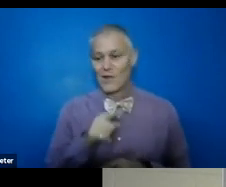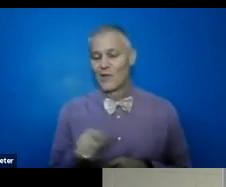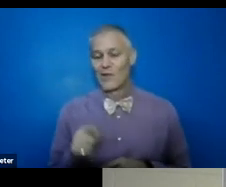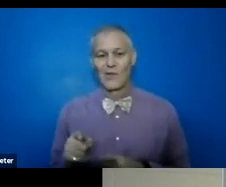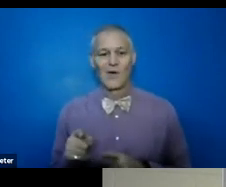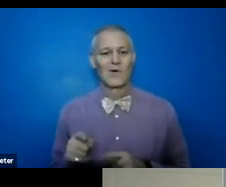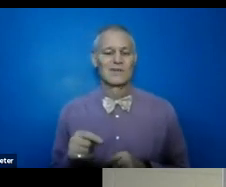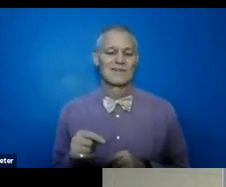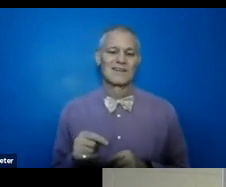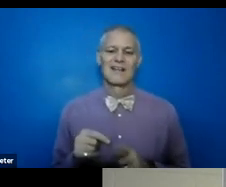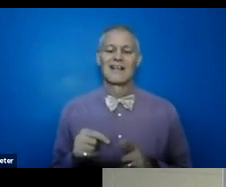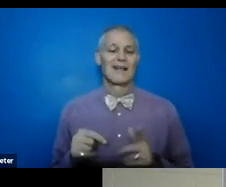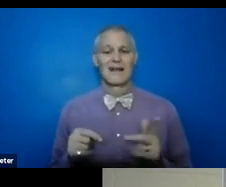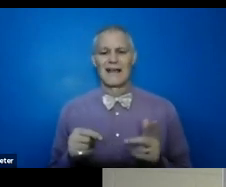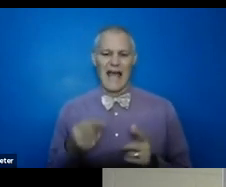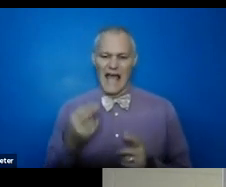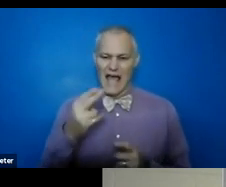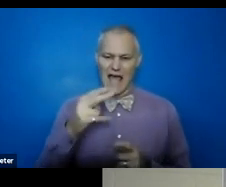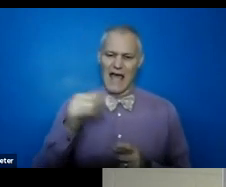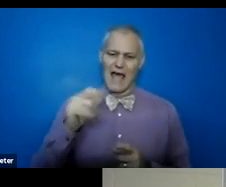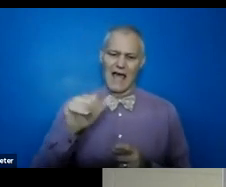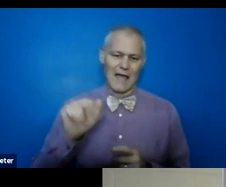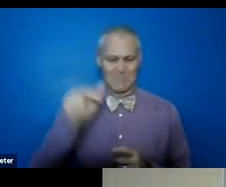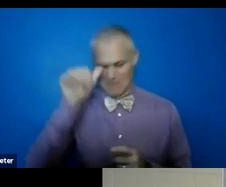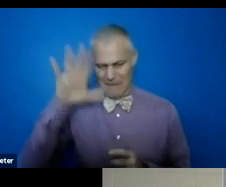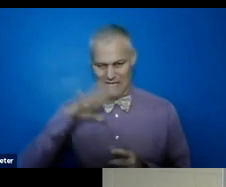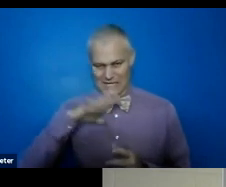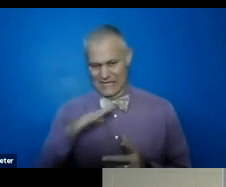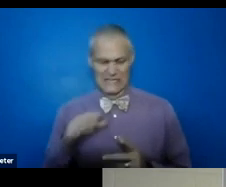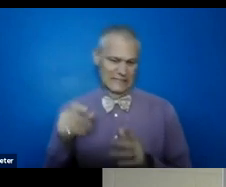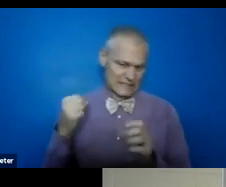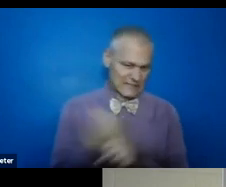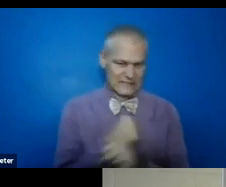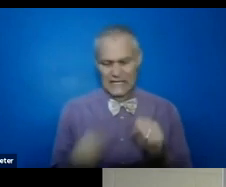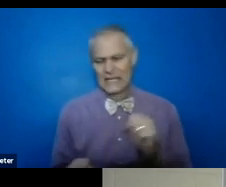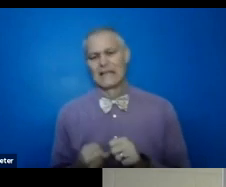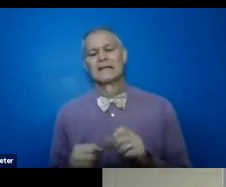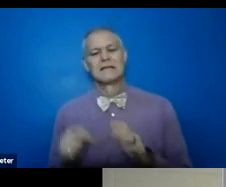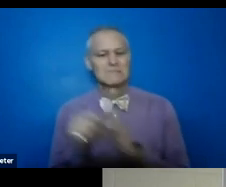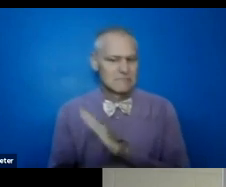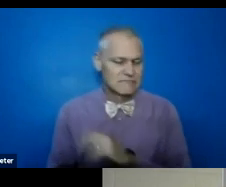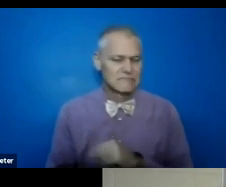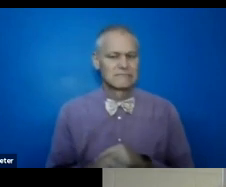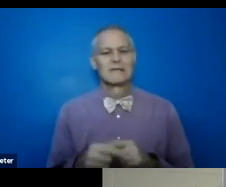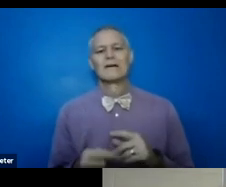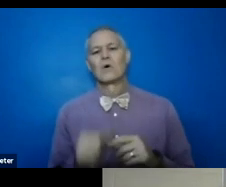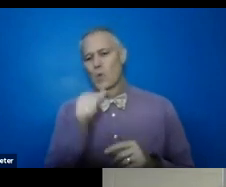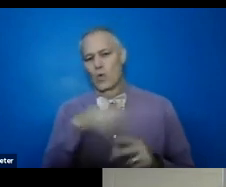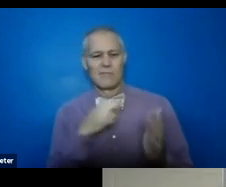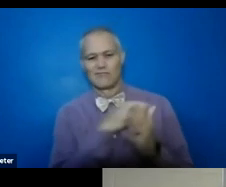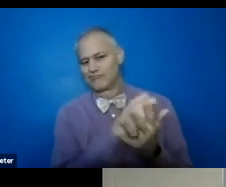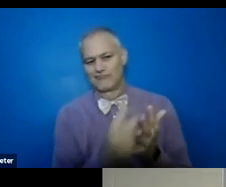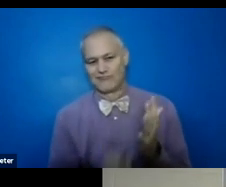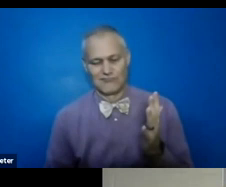this hyper masculine false notion of manhood, killing, beating, and womanizing, these are the ones that are getting the contract, and these are the ones that these young